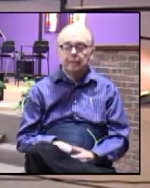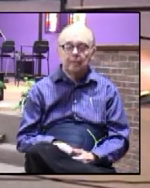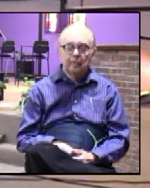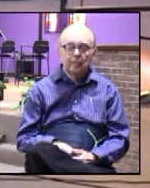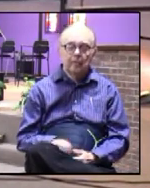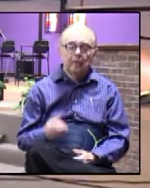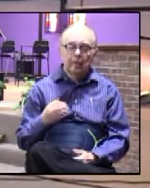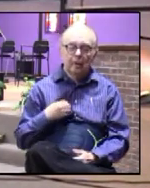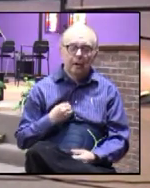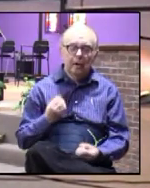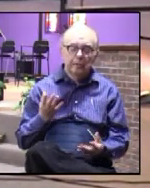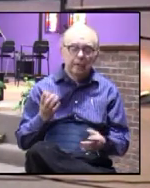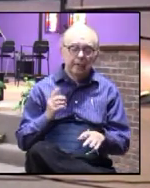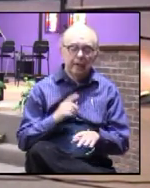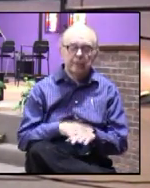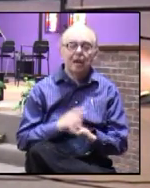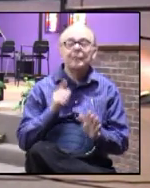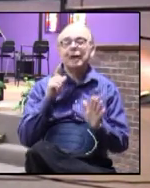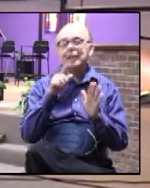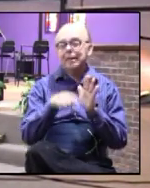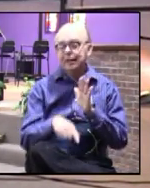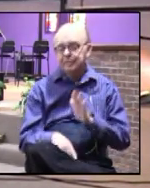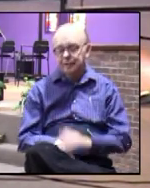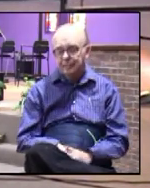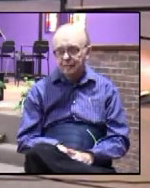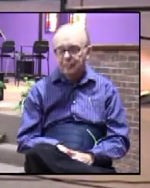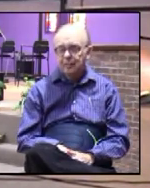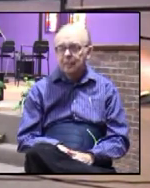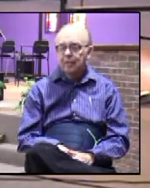You'll have plenty of that later.